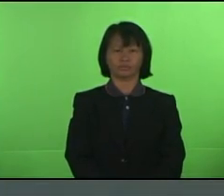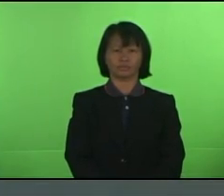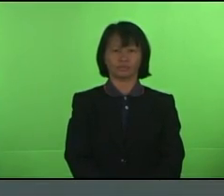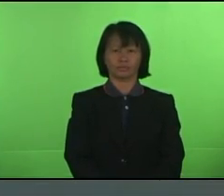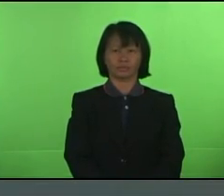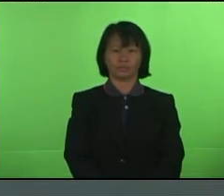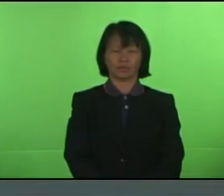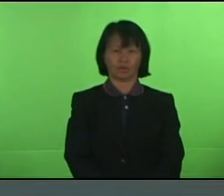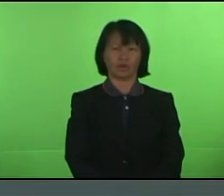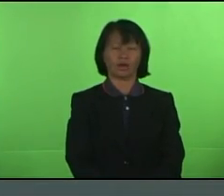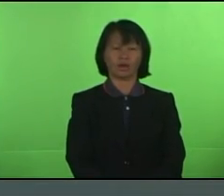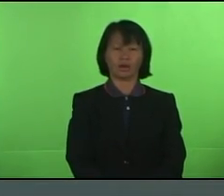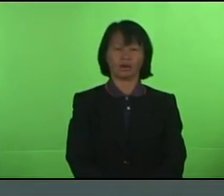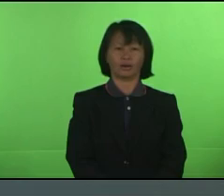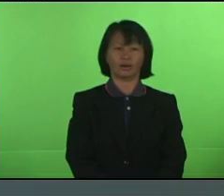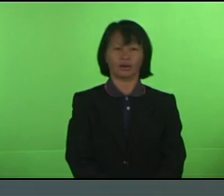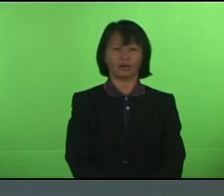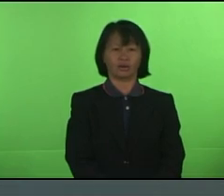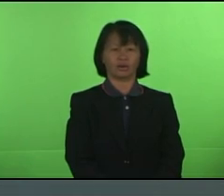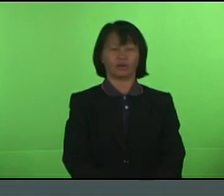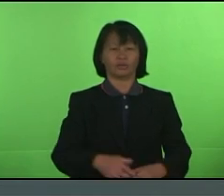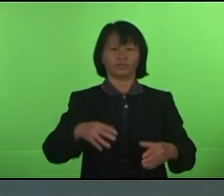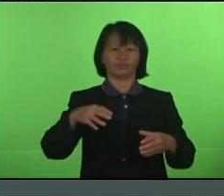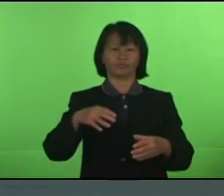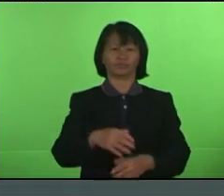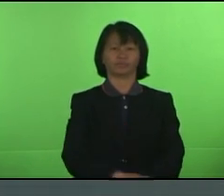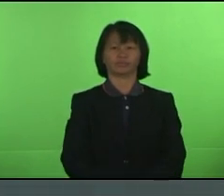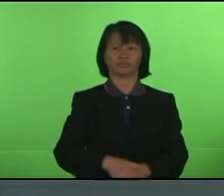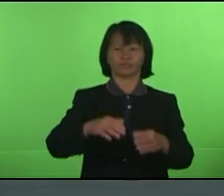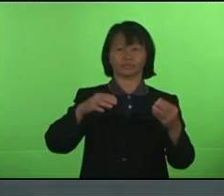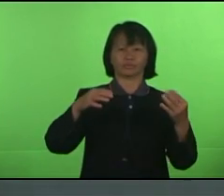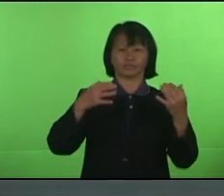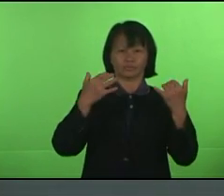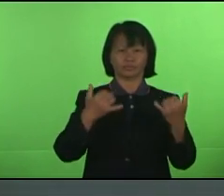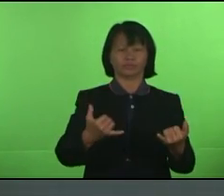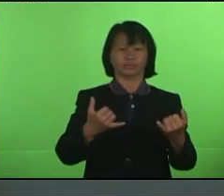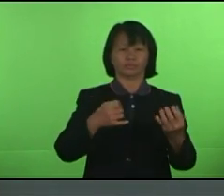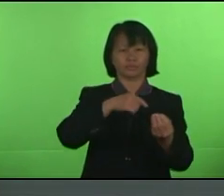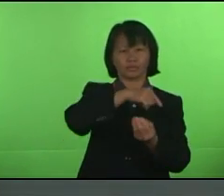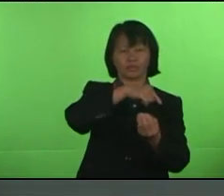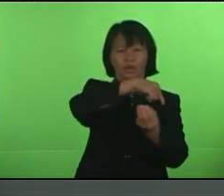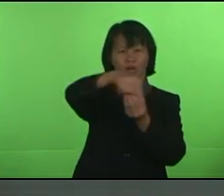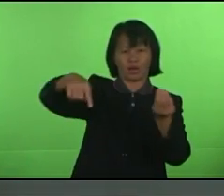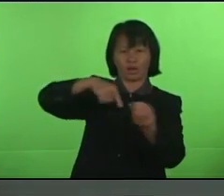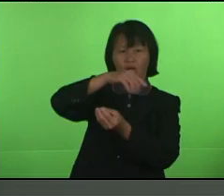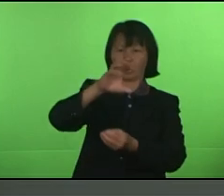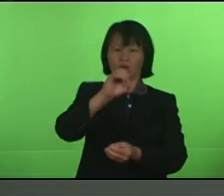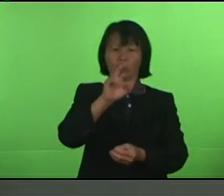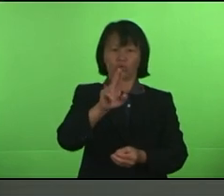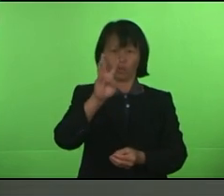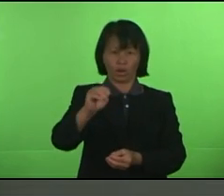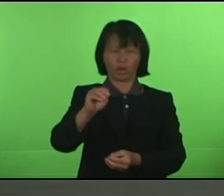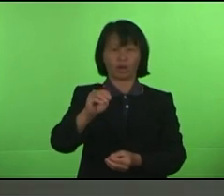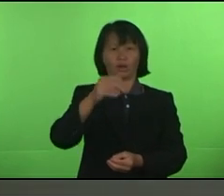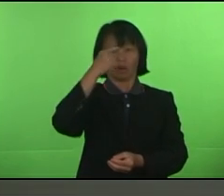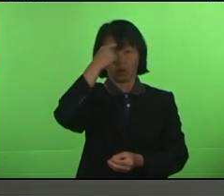deals with online learning environment in OUM. I would like to say that, just